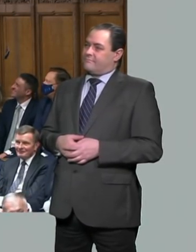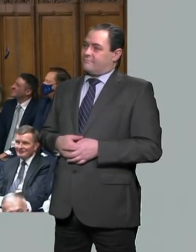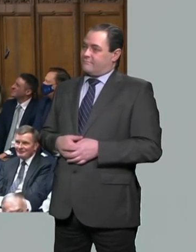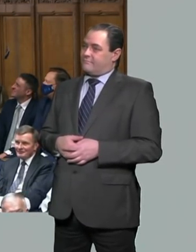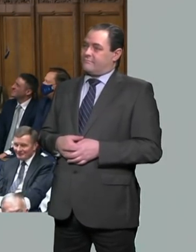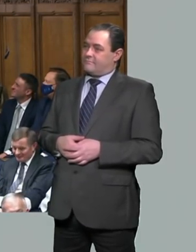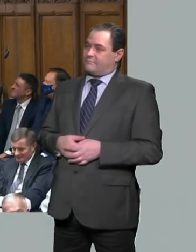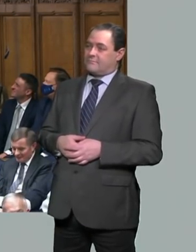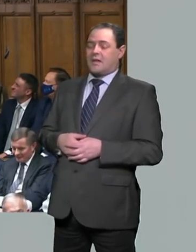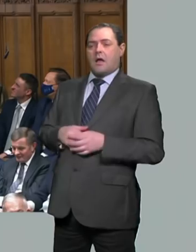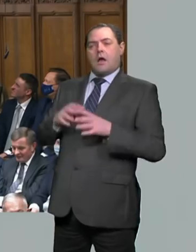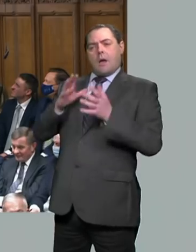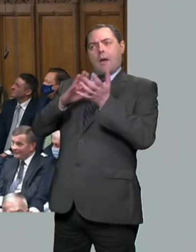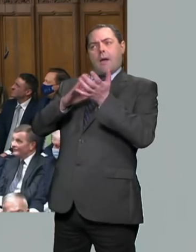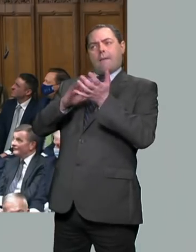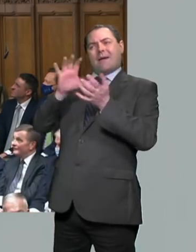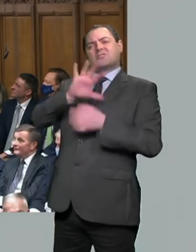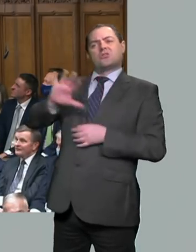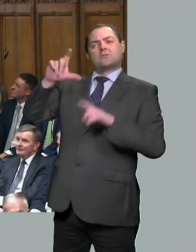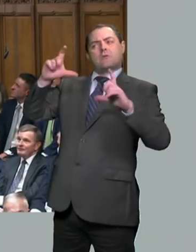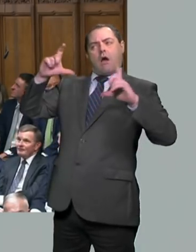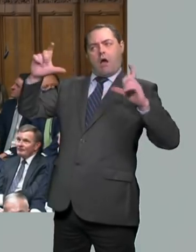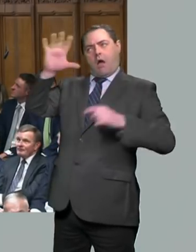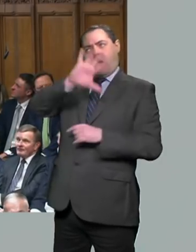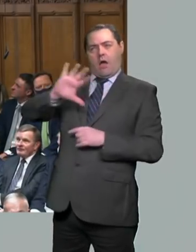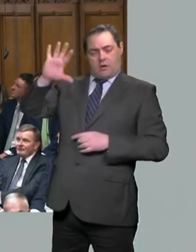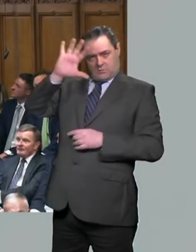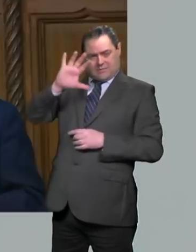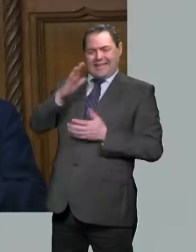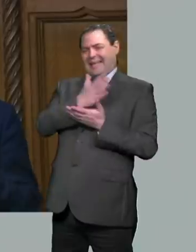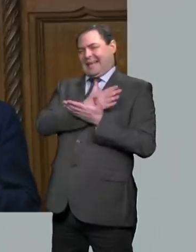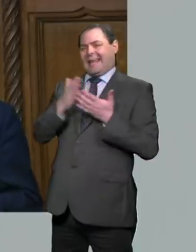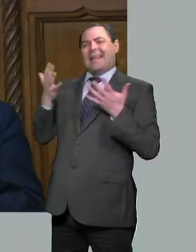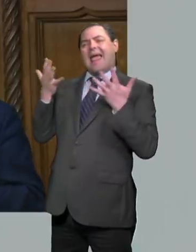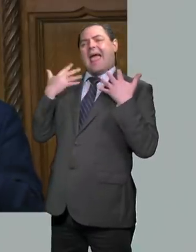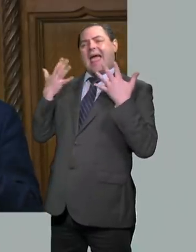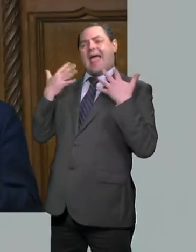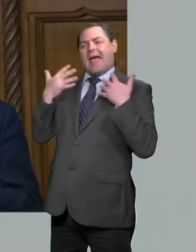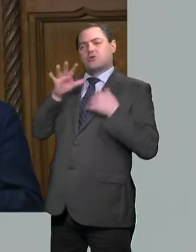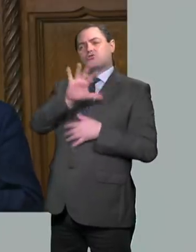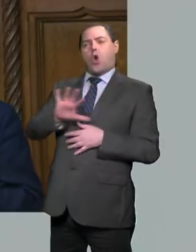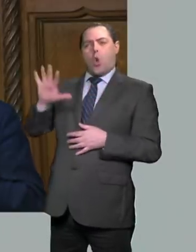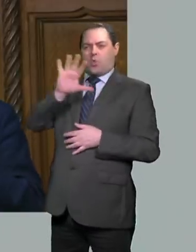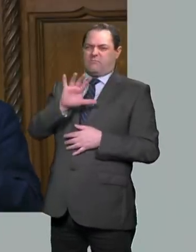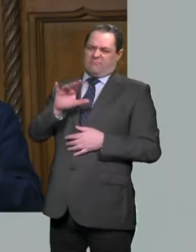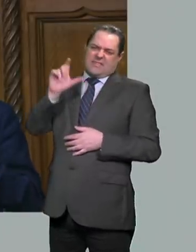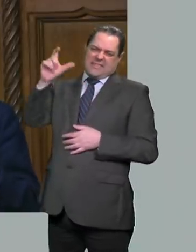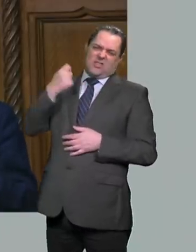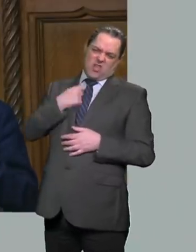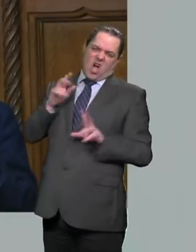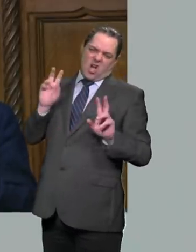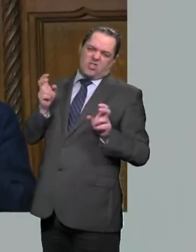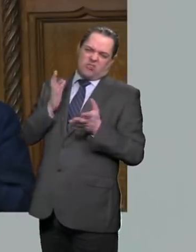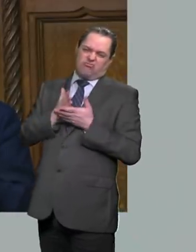The Greater Manchester Mayoral Clean Air Zone scheme, effectively a congestion charge affecting